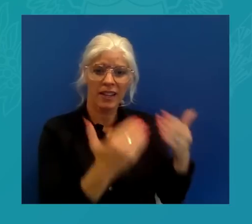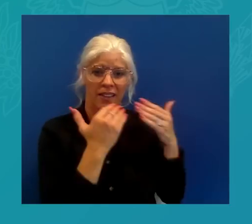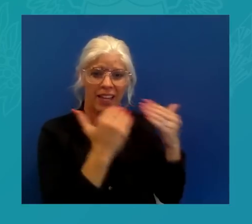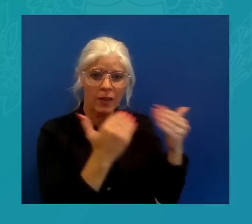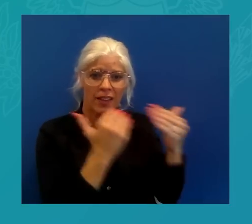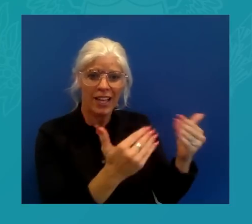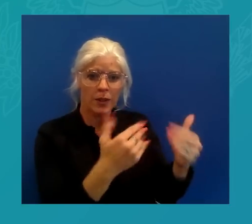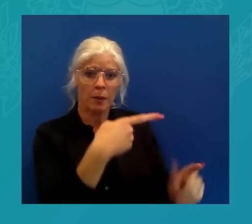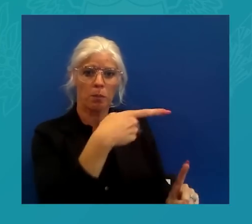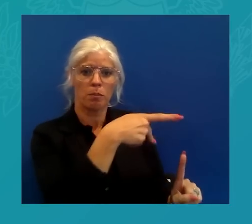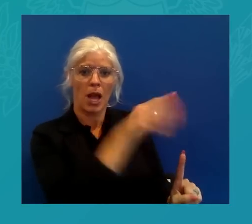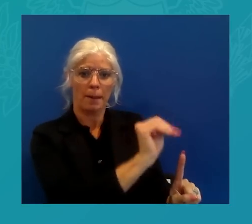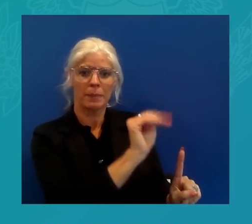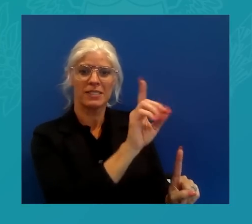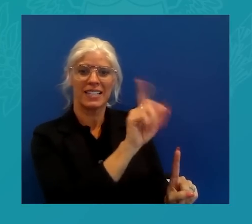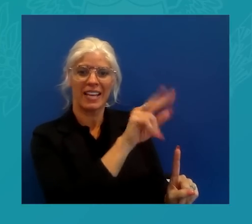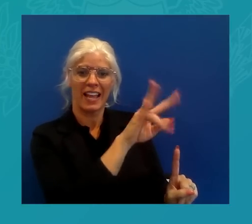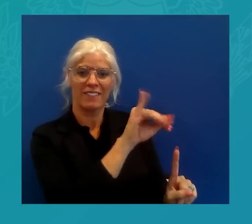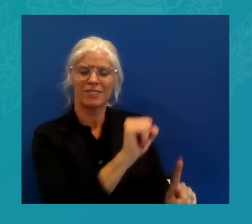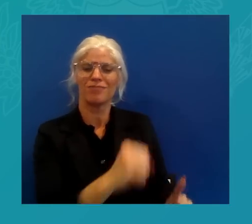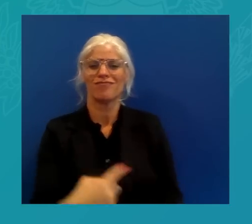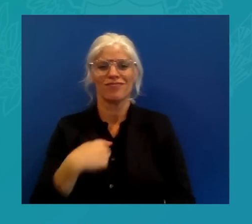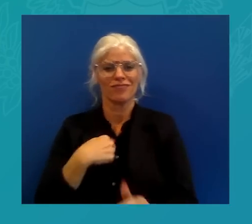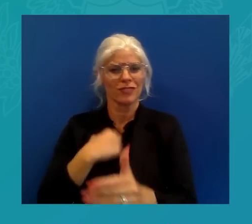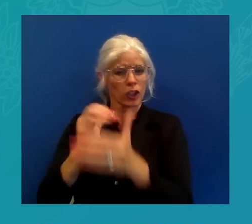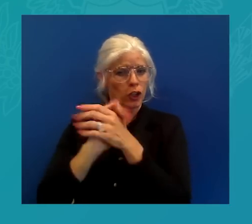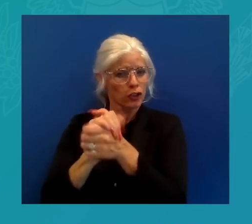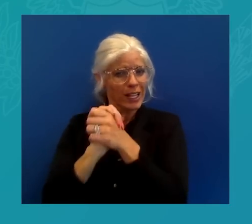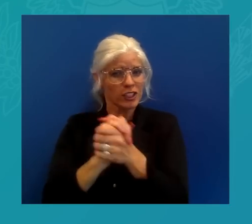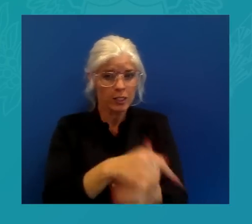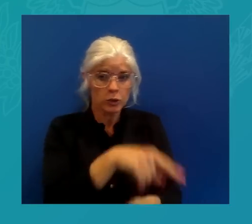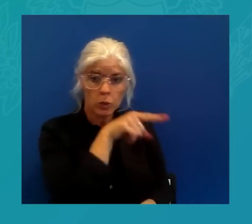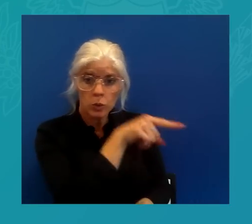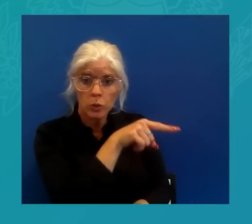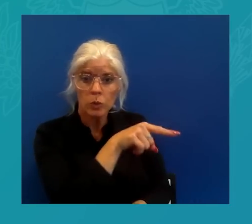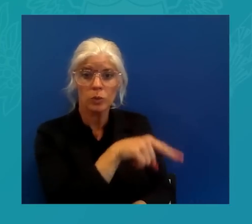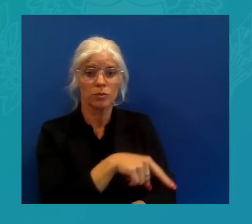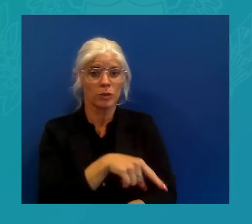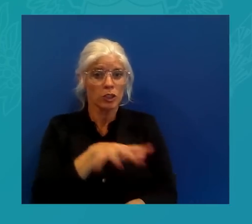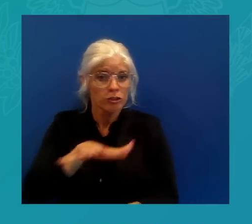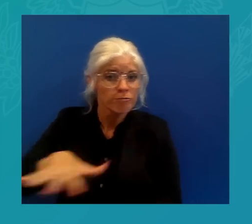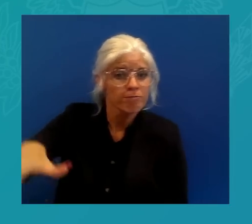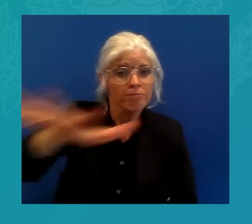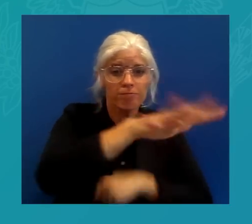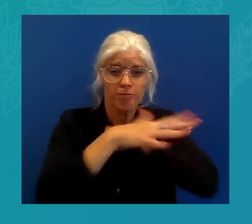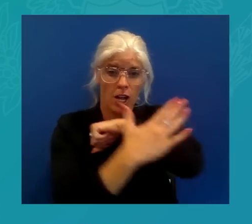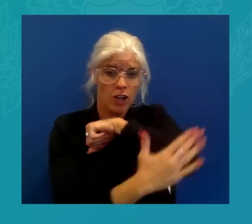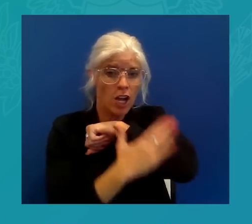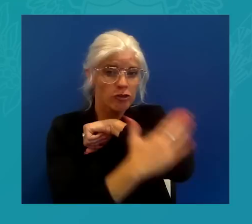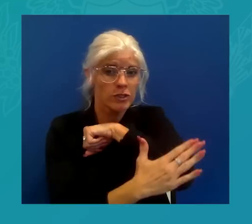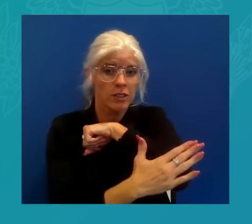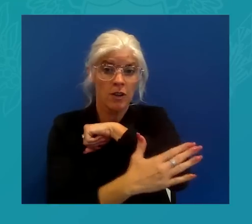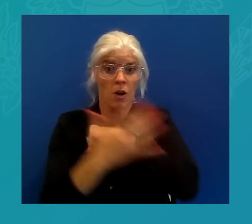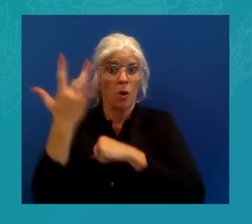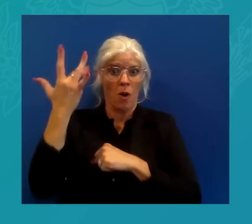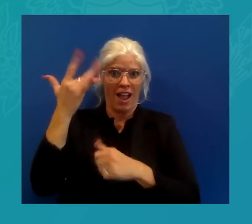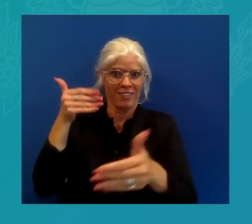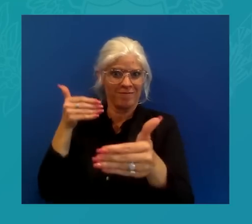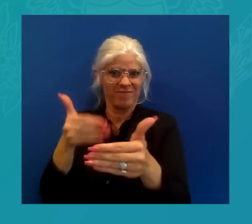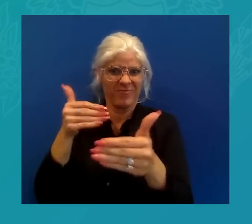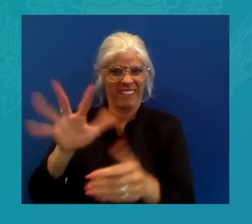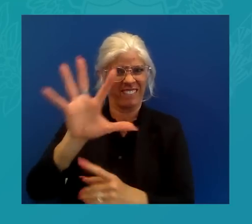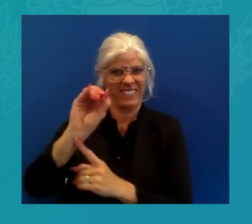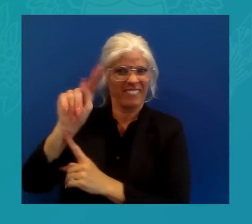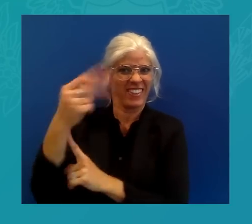Thank you, Prime Minister Davis, and I congratulate you and your country on its upcoming